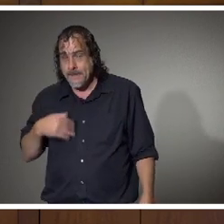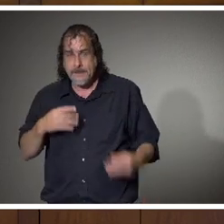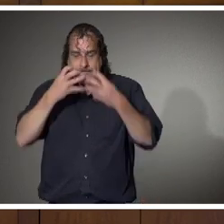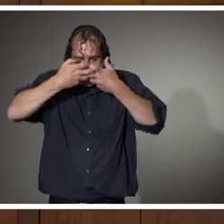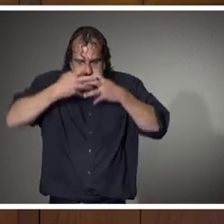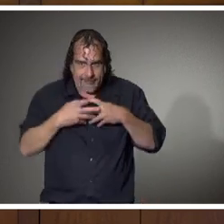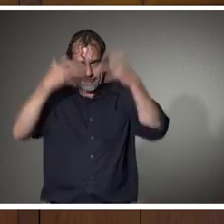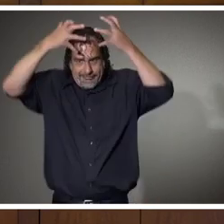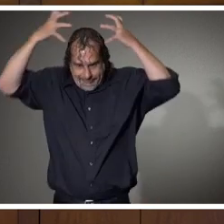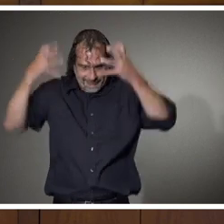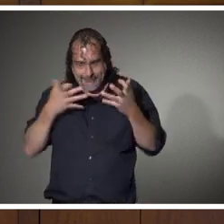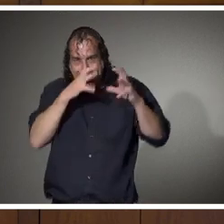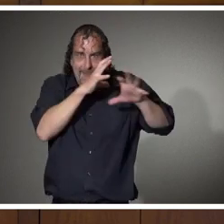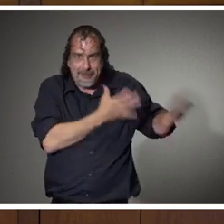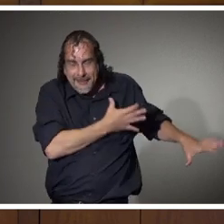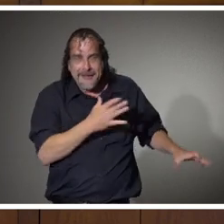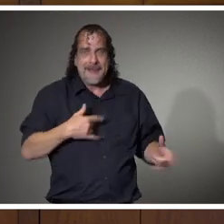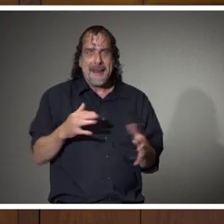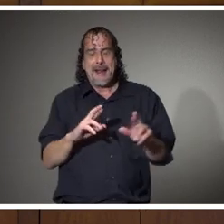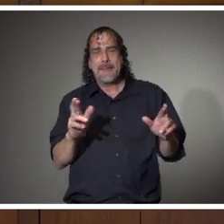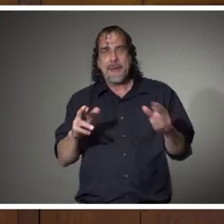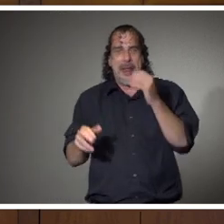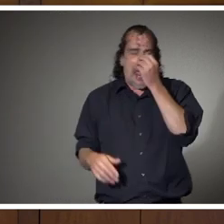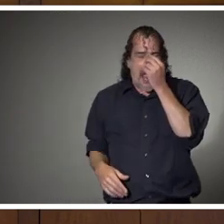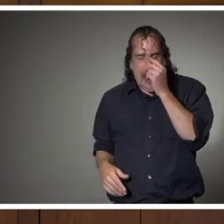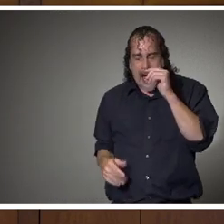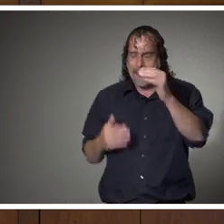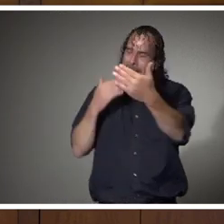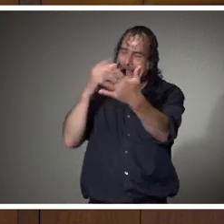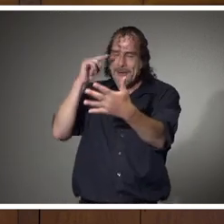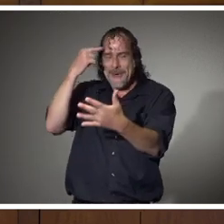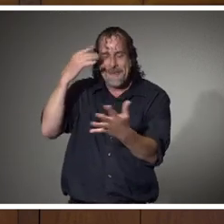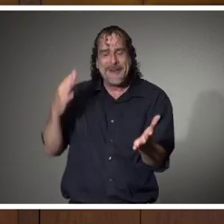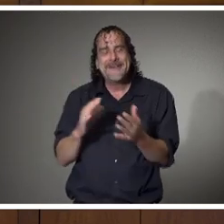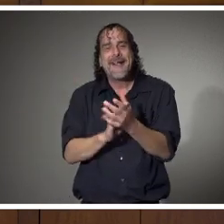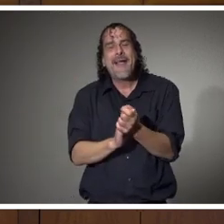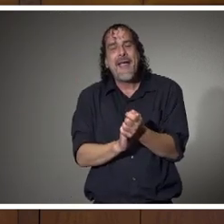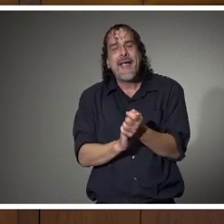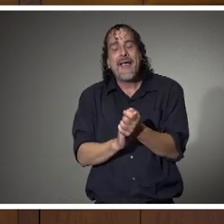I'll be ready to go. Thank you, Governor. I would